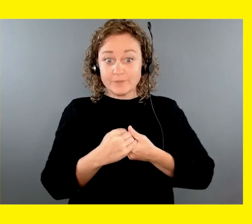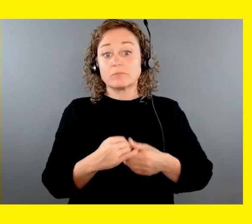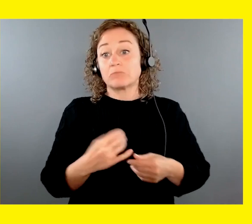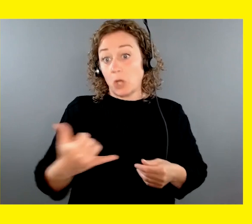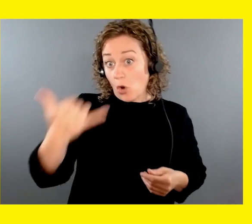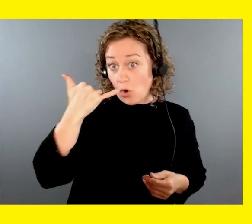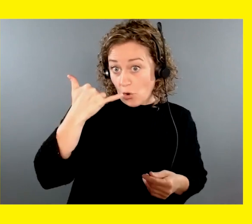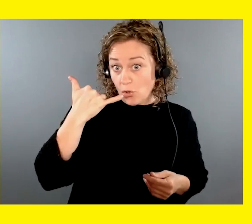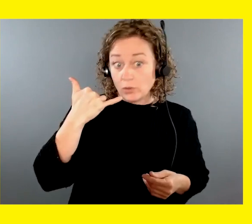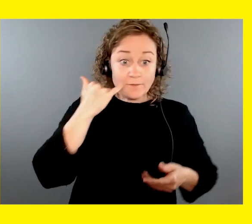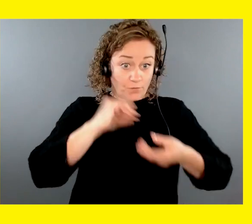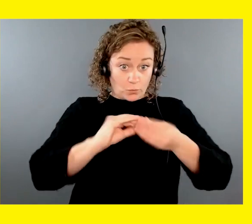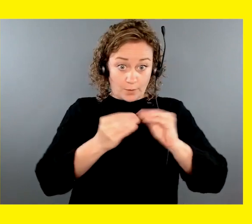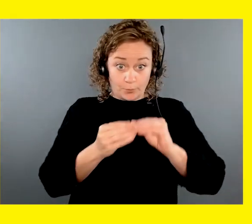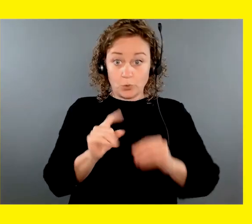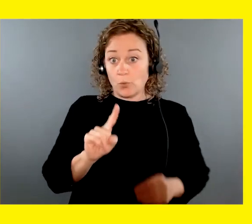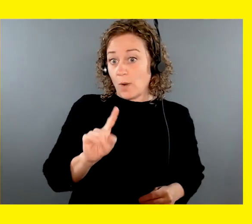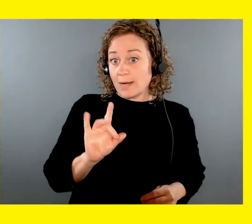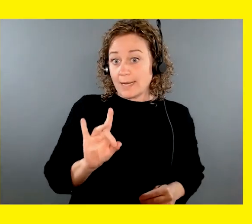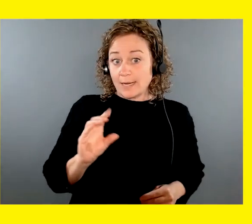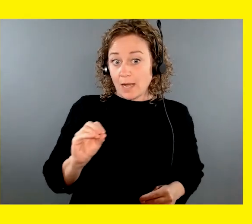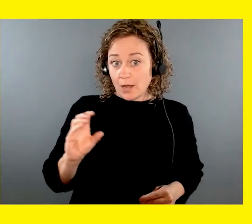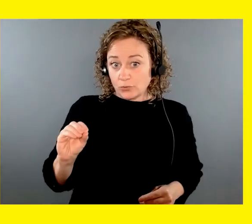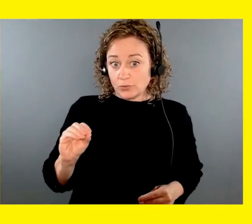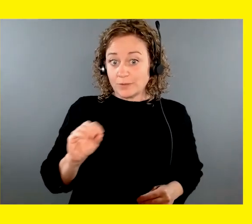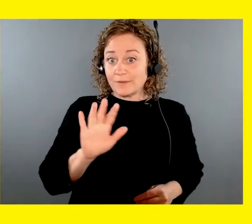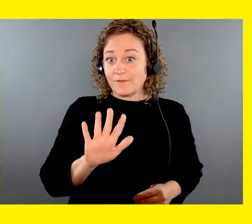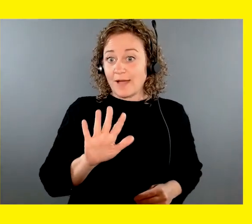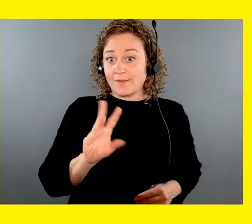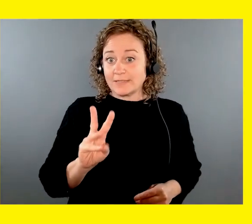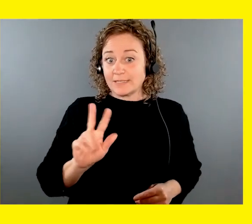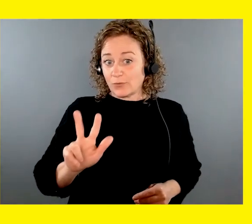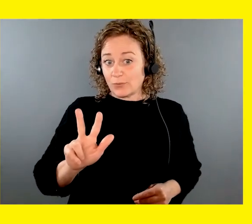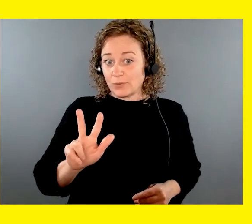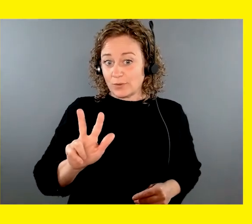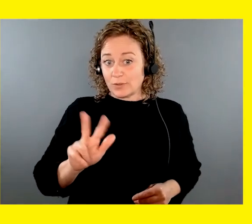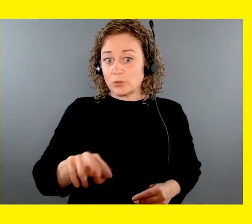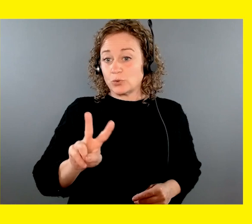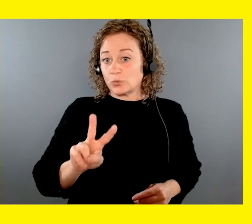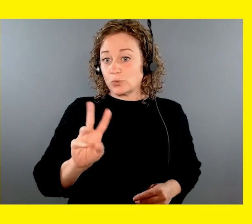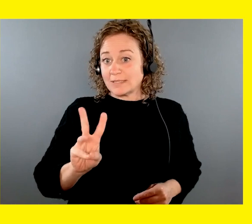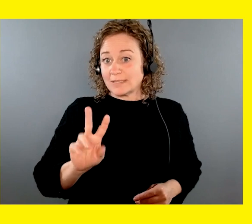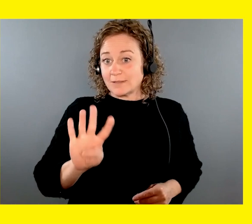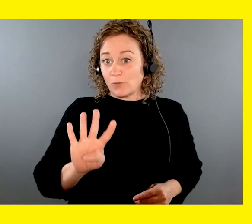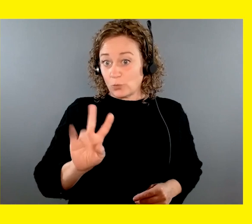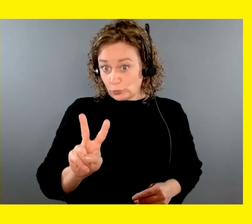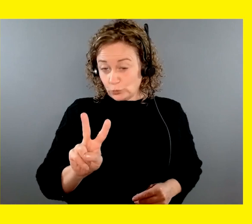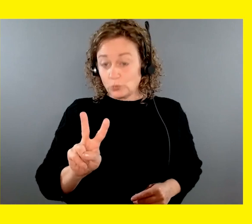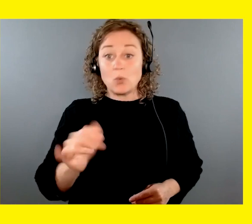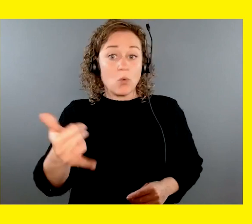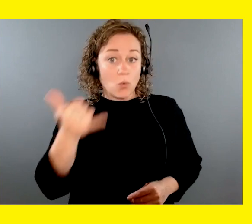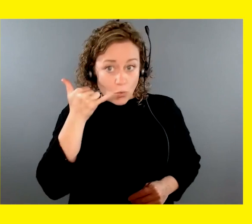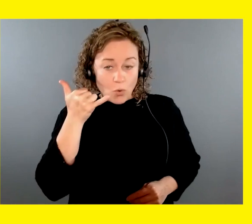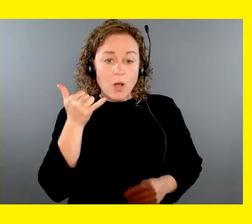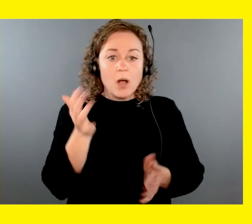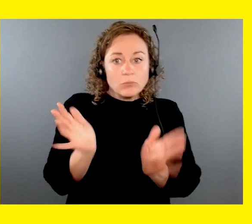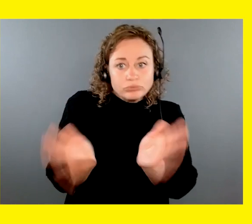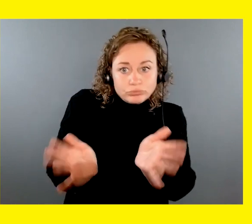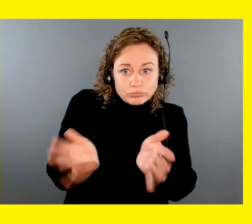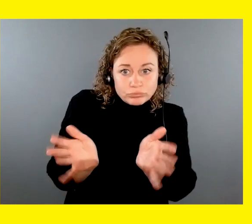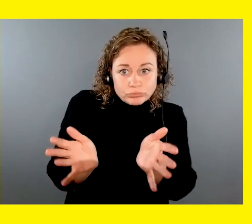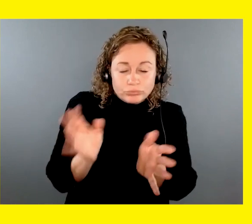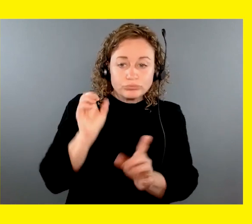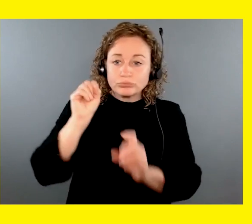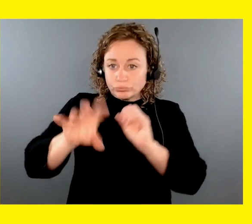call our number 1-800-563-2642 and you can talk to someone that will give you more